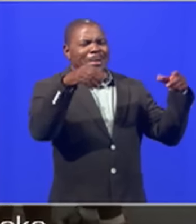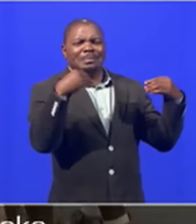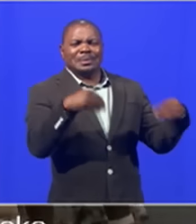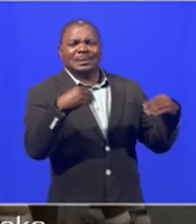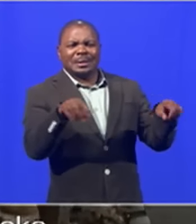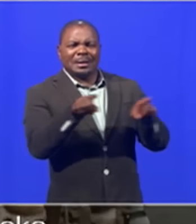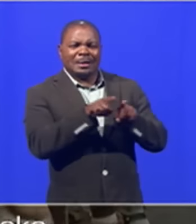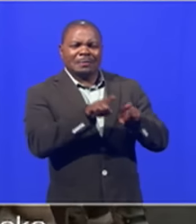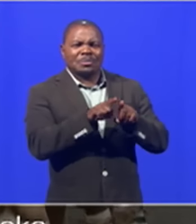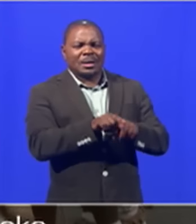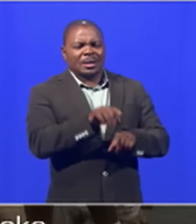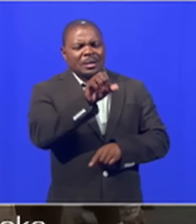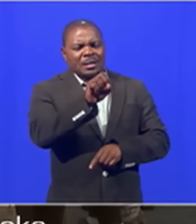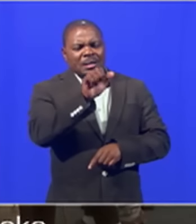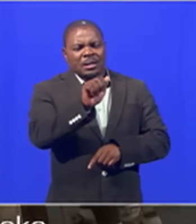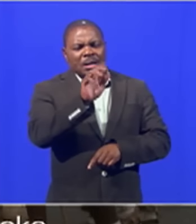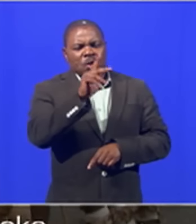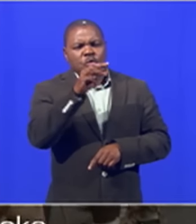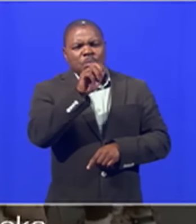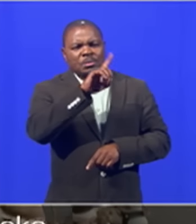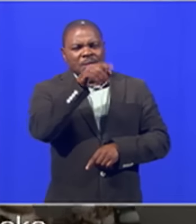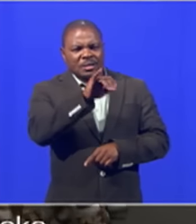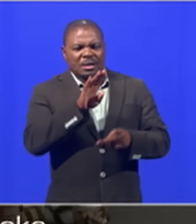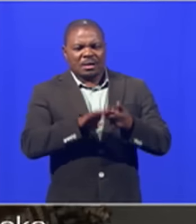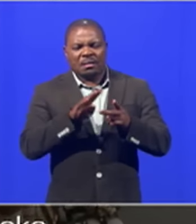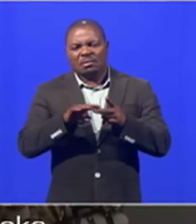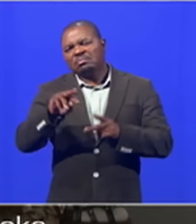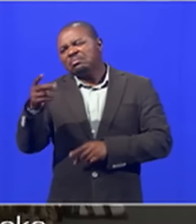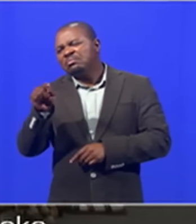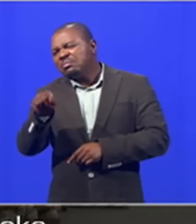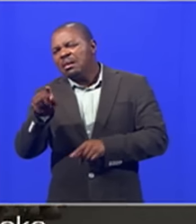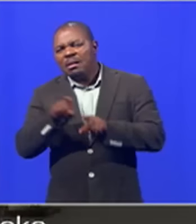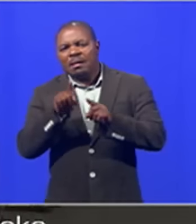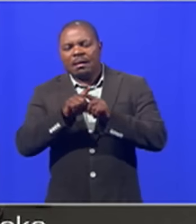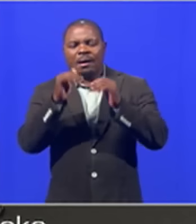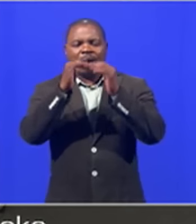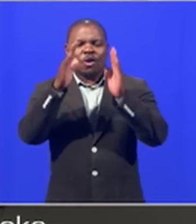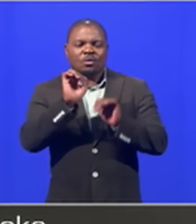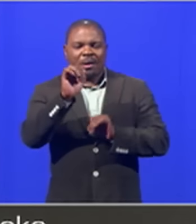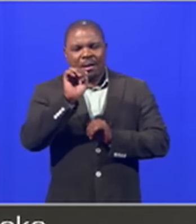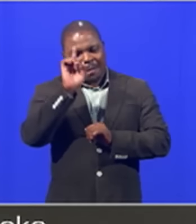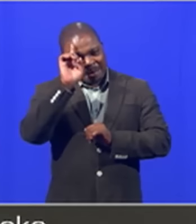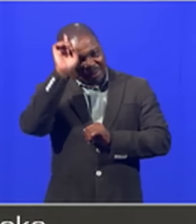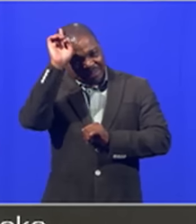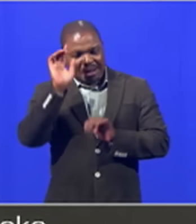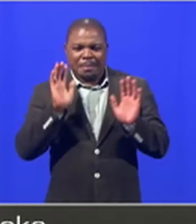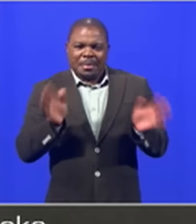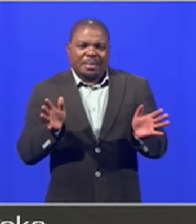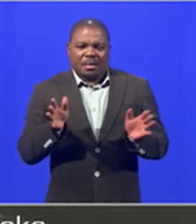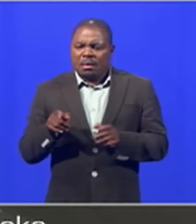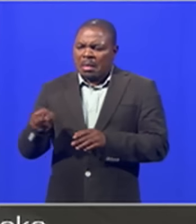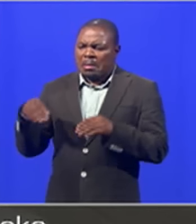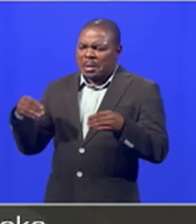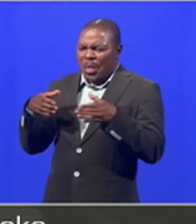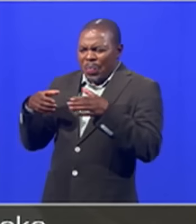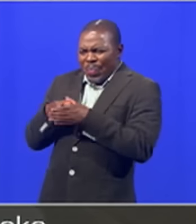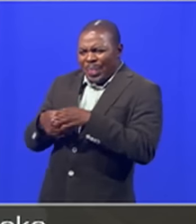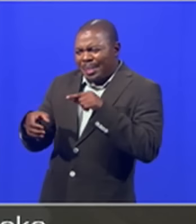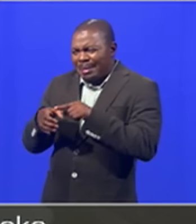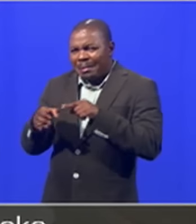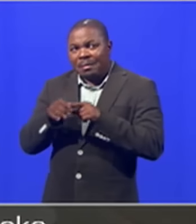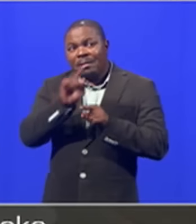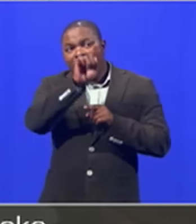jaaka bo Sakumzi gongwe le go ya go etela ntlo ya ga Nelson Mandela mme bone ba go ibipotlana